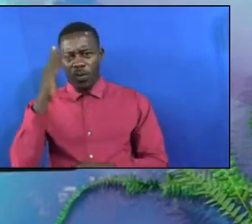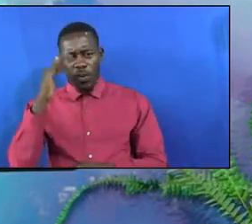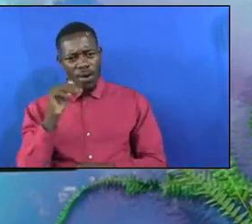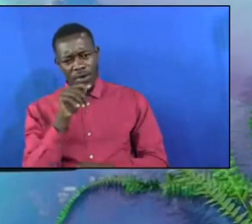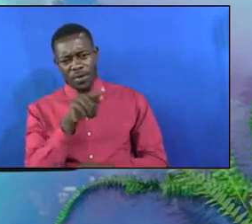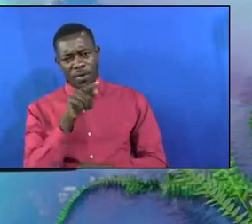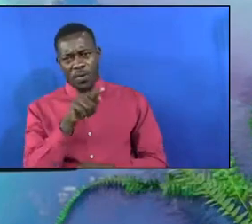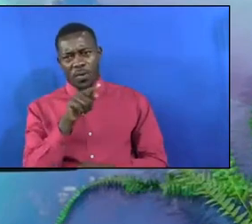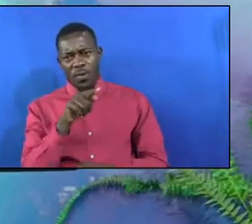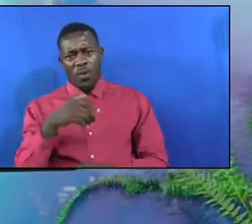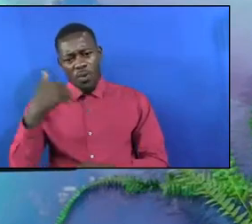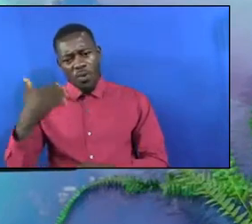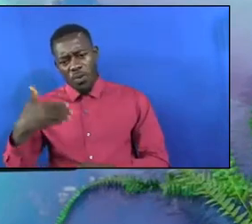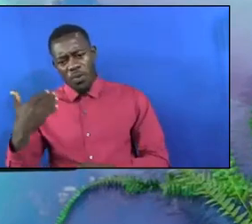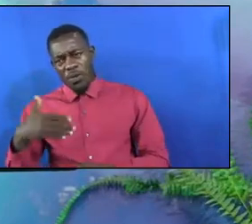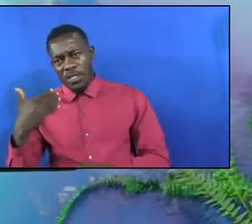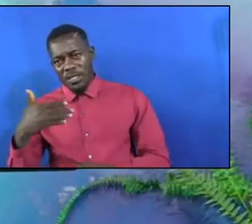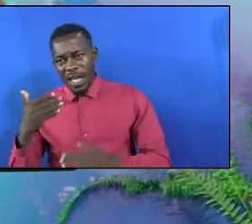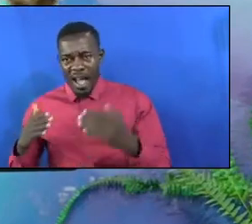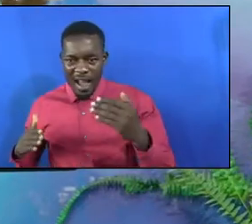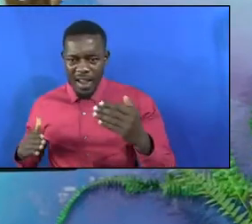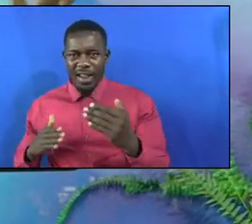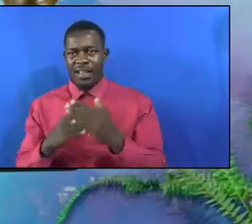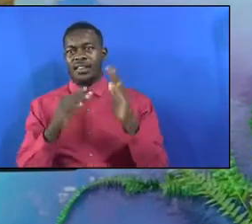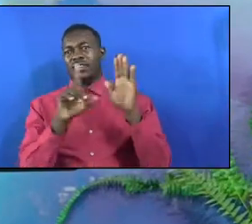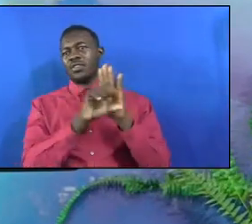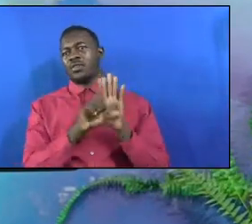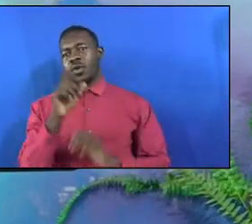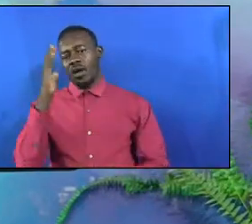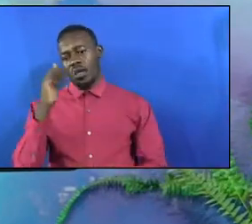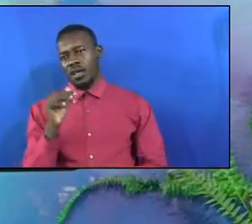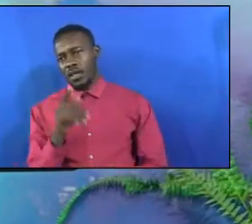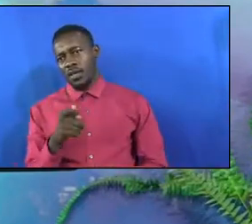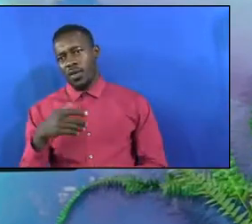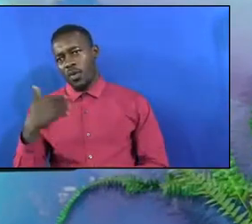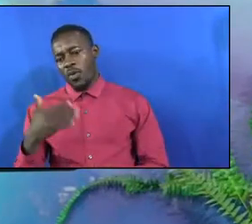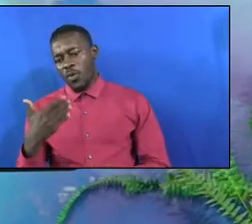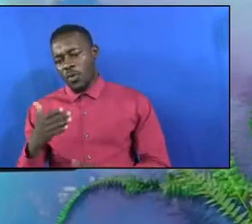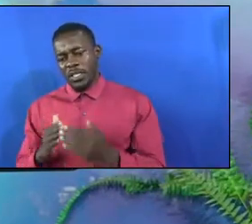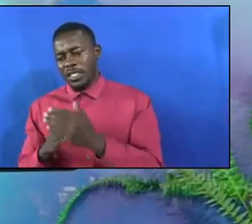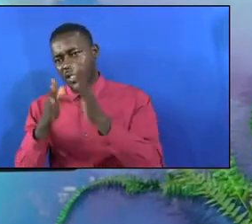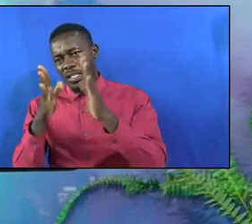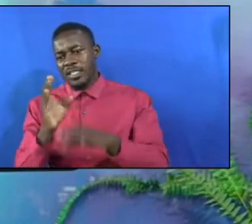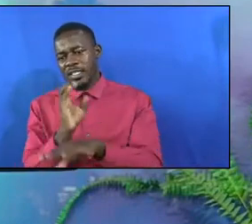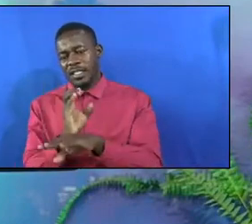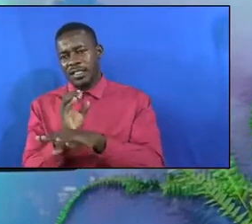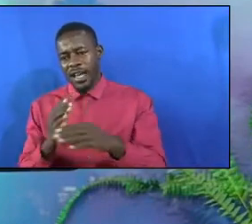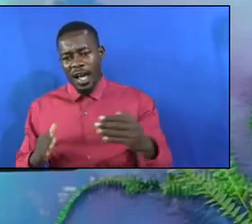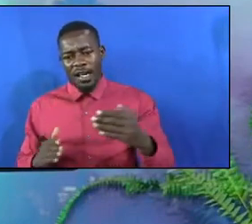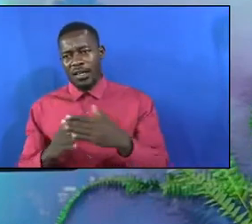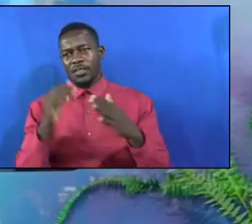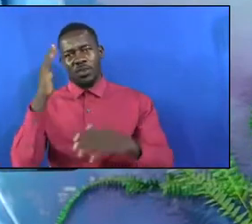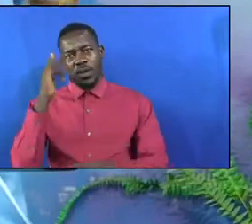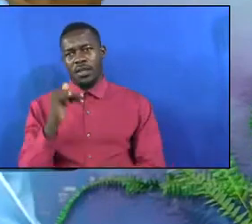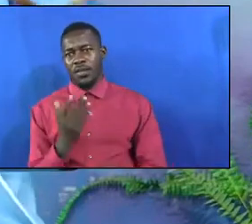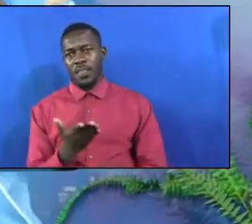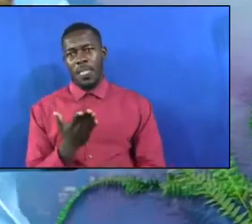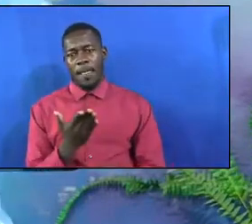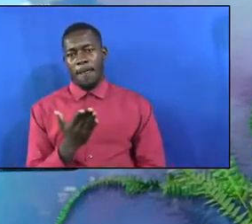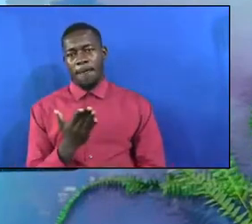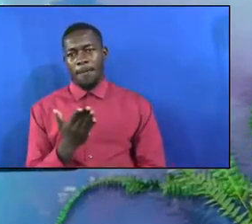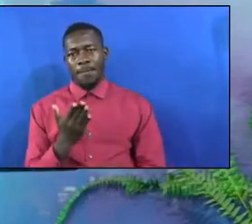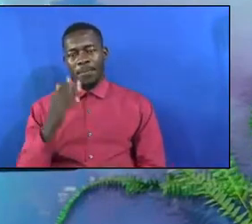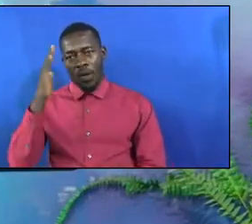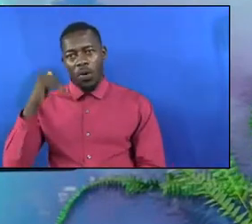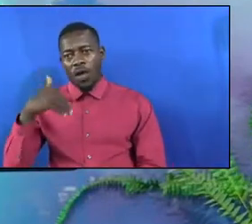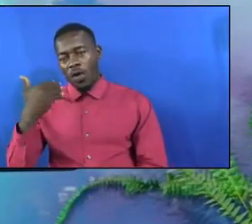you have to keep on going against us? Why do you keep on going against the leadership of the church? I mean, why